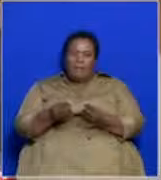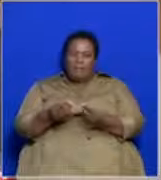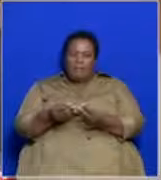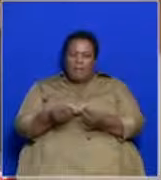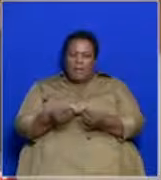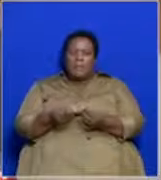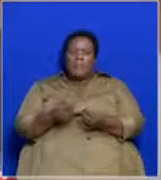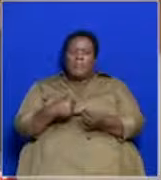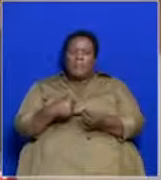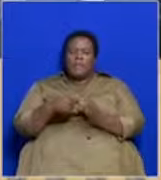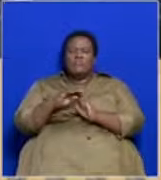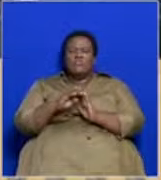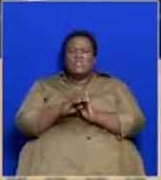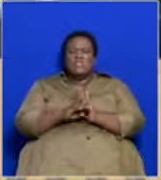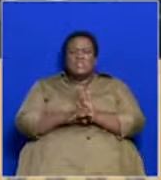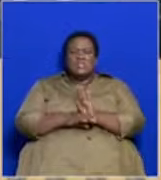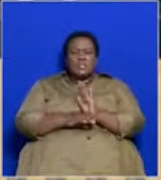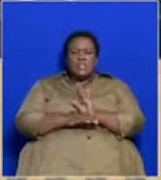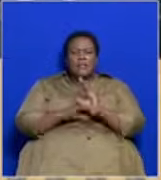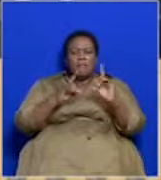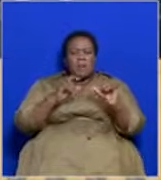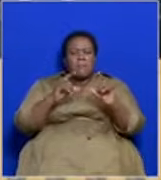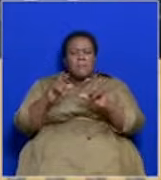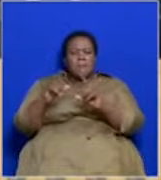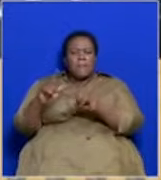clips there. Thank you.